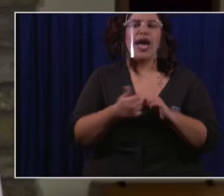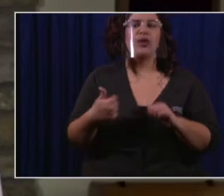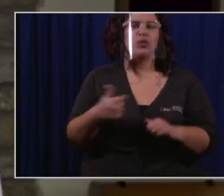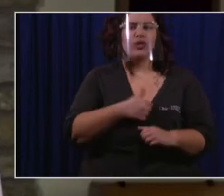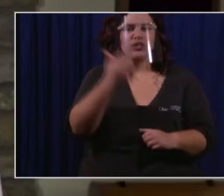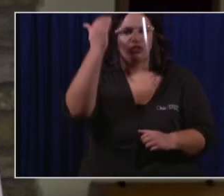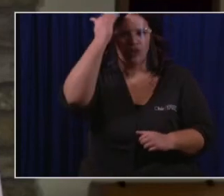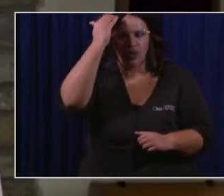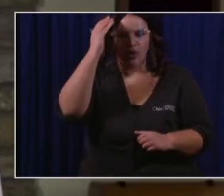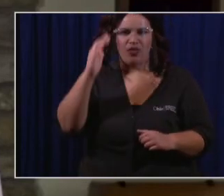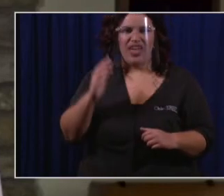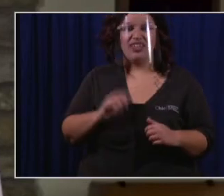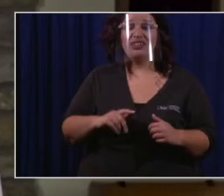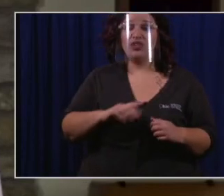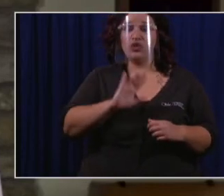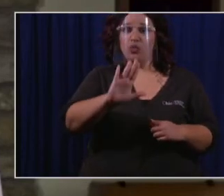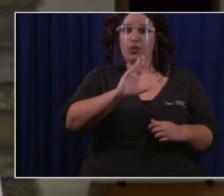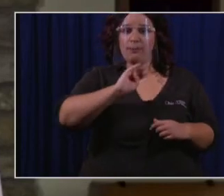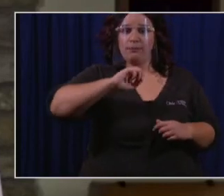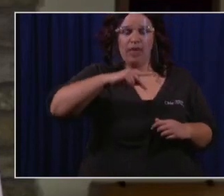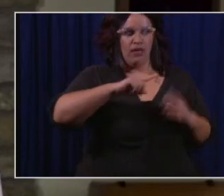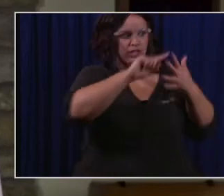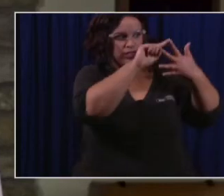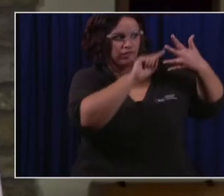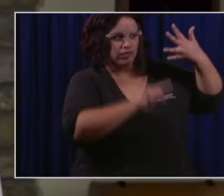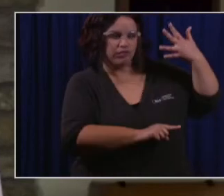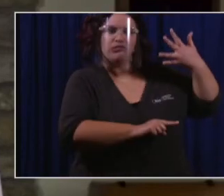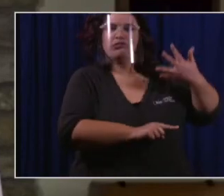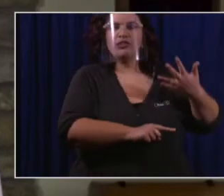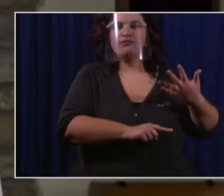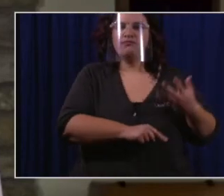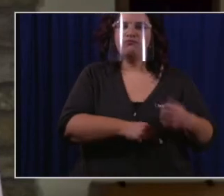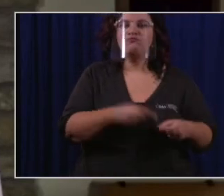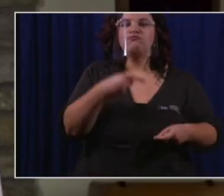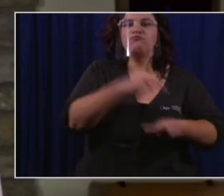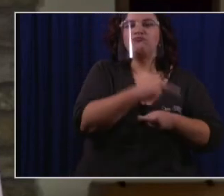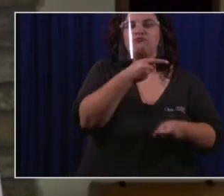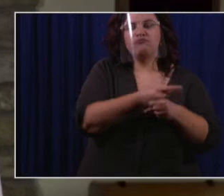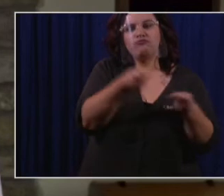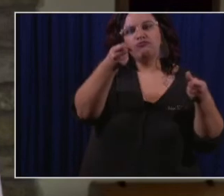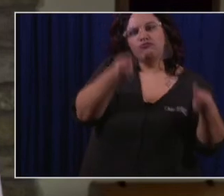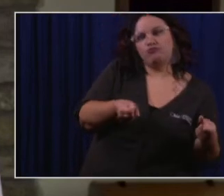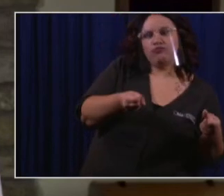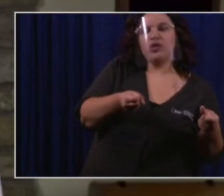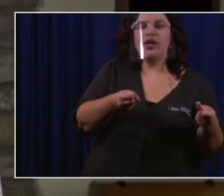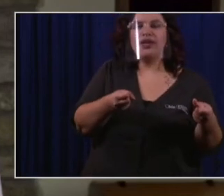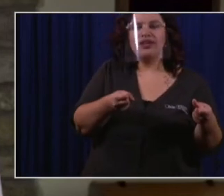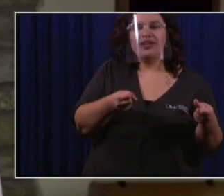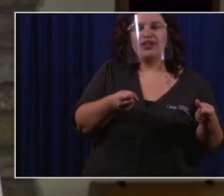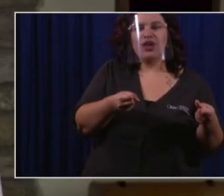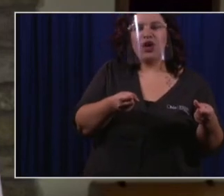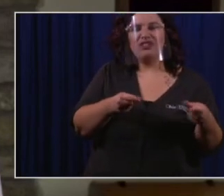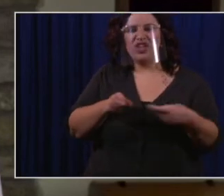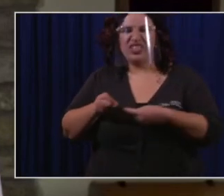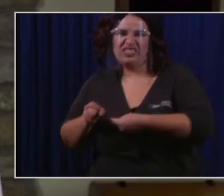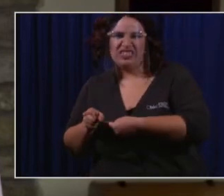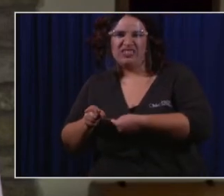on non-COVID illnesses and positive tests that are either false or lack additional